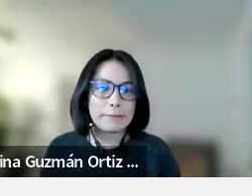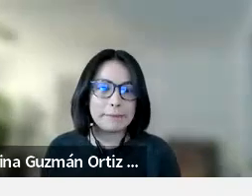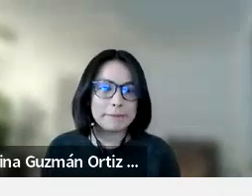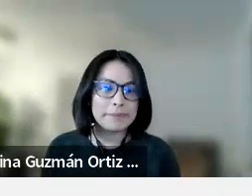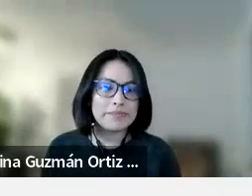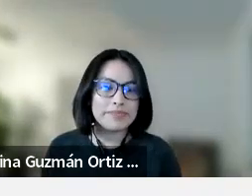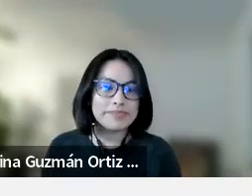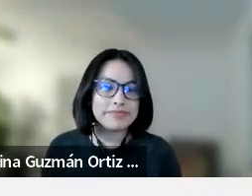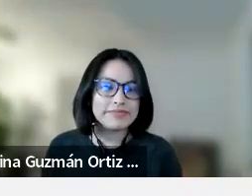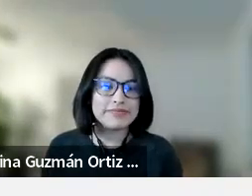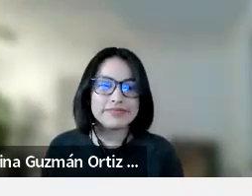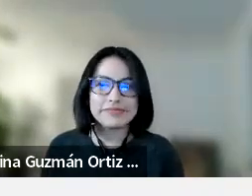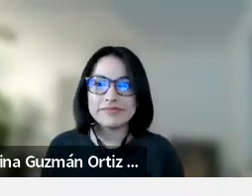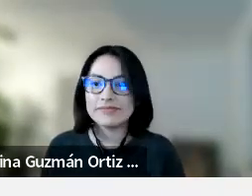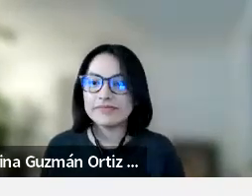join.